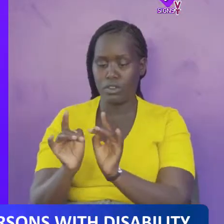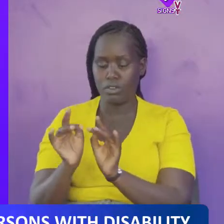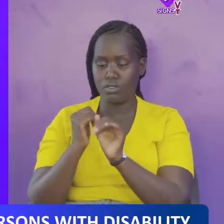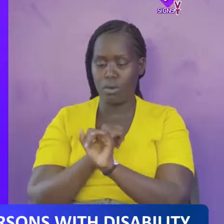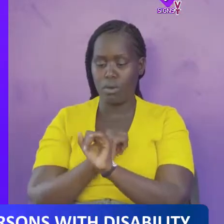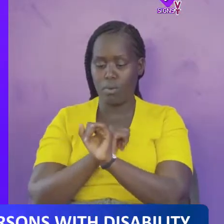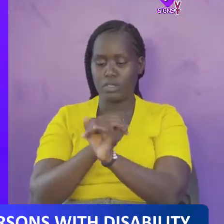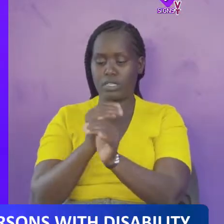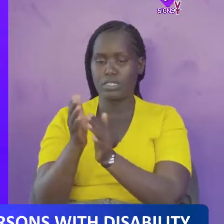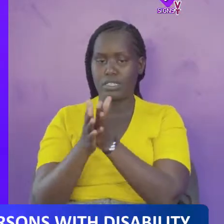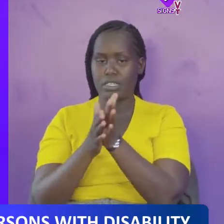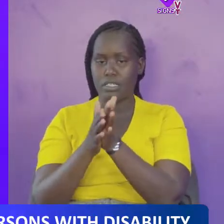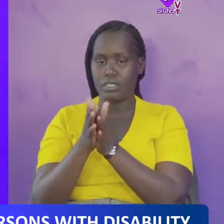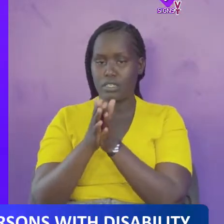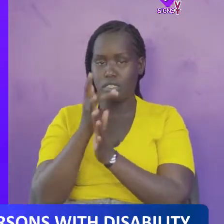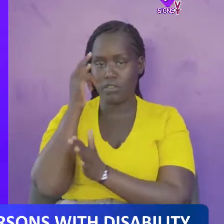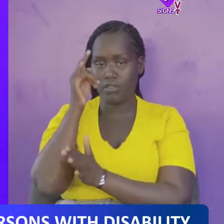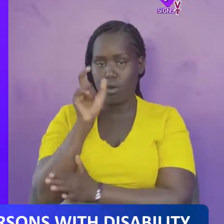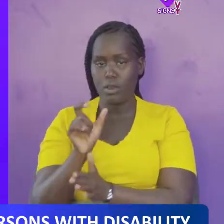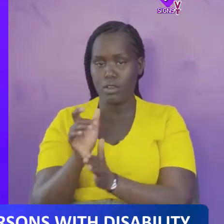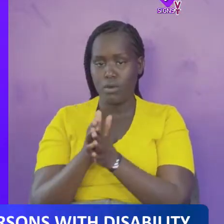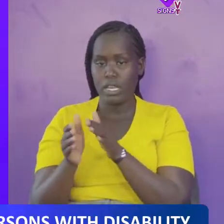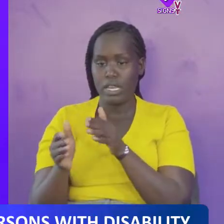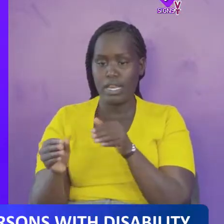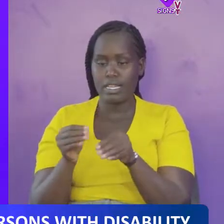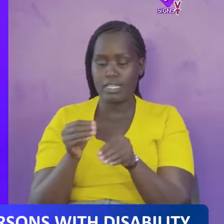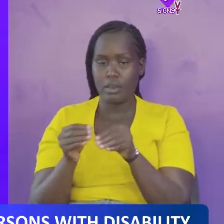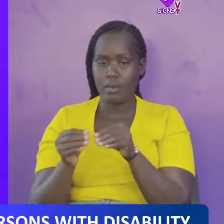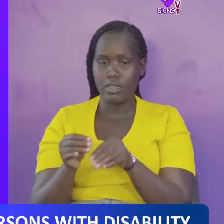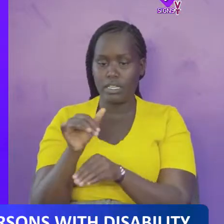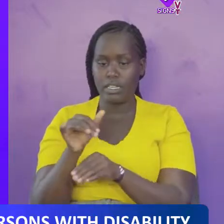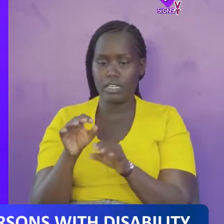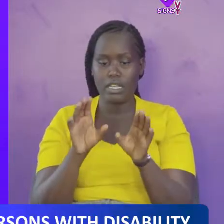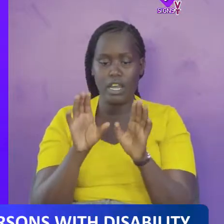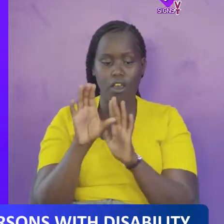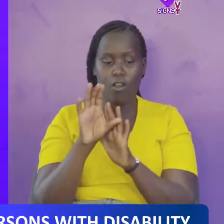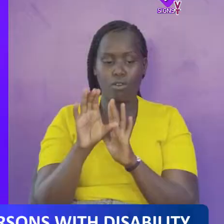with disabilities. Those ones, we have them. The Constitution